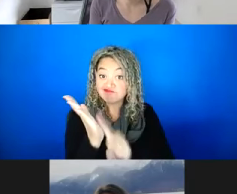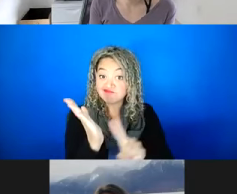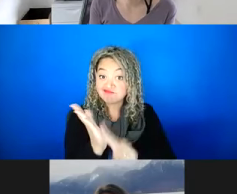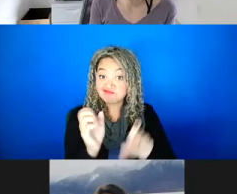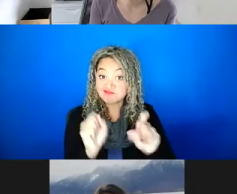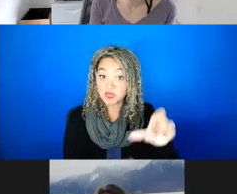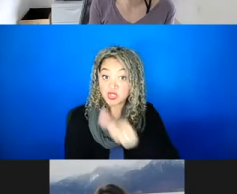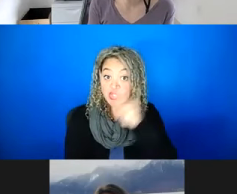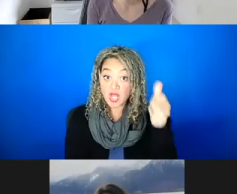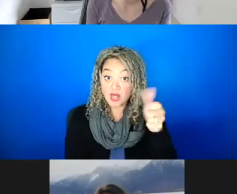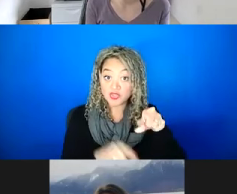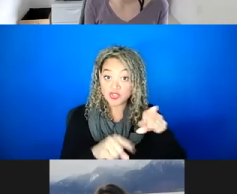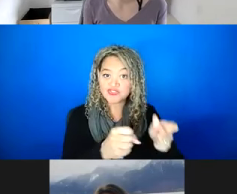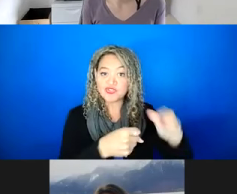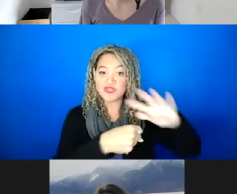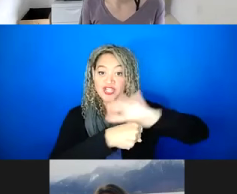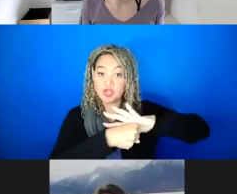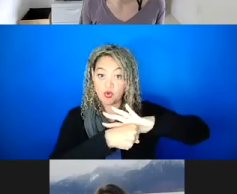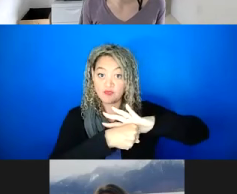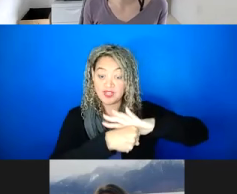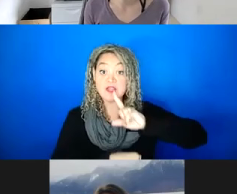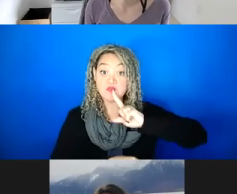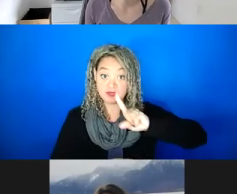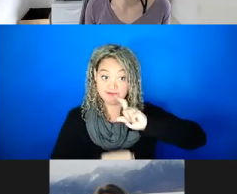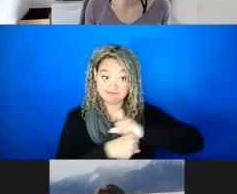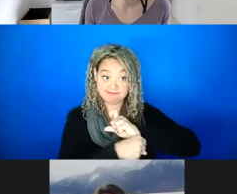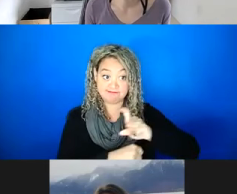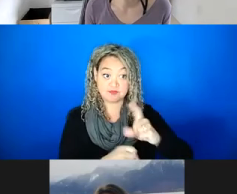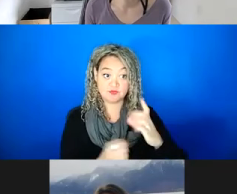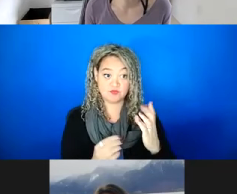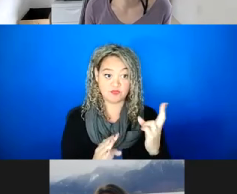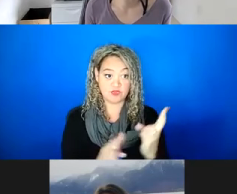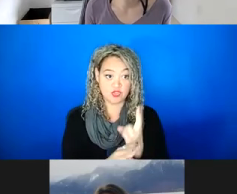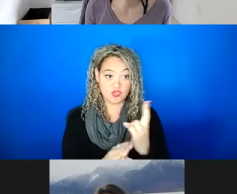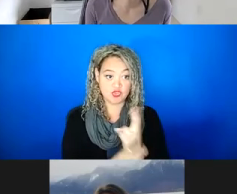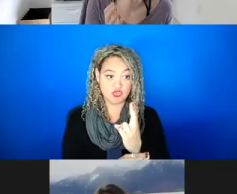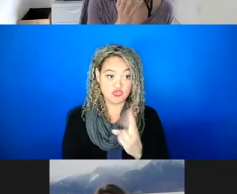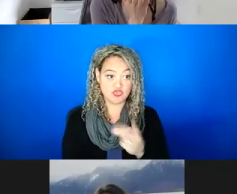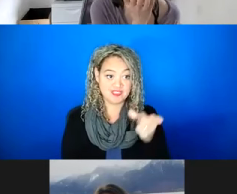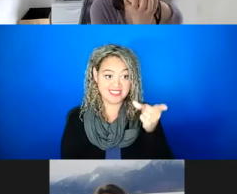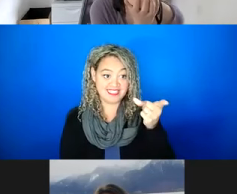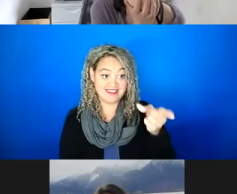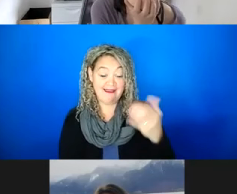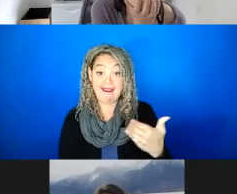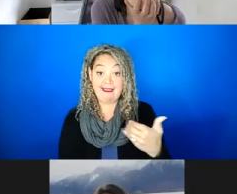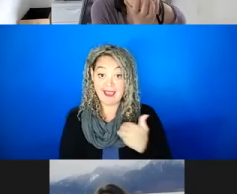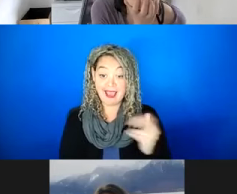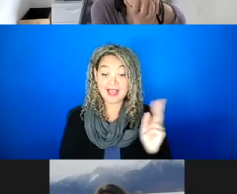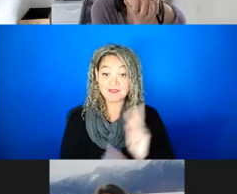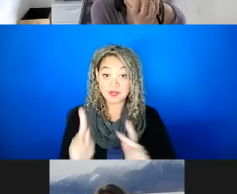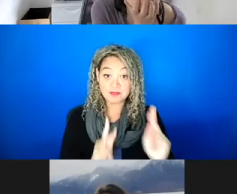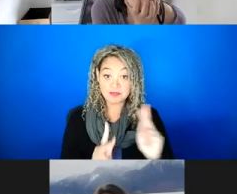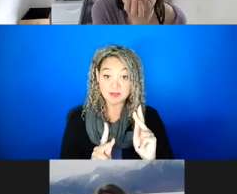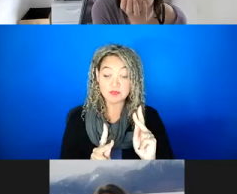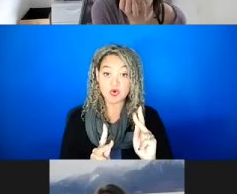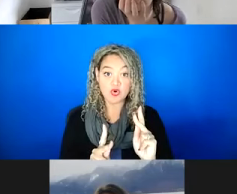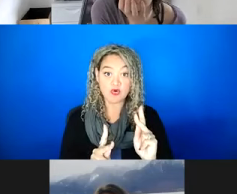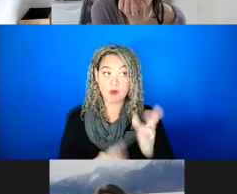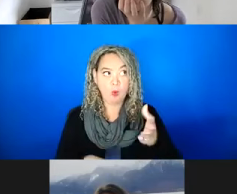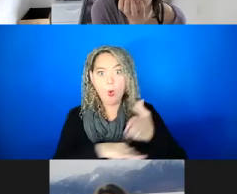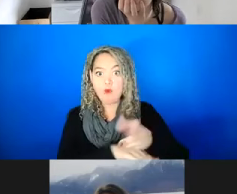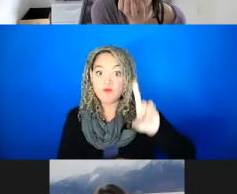else during COVID and actually explored this using MTurk by having people, over 1,000